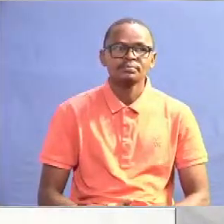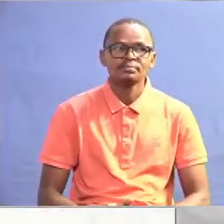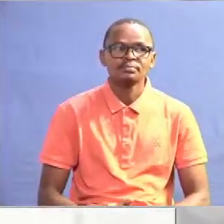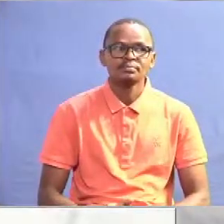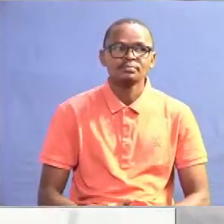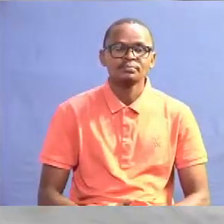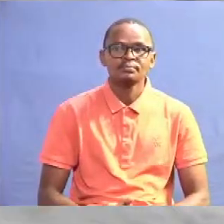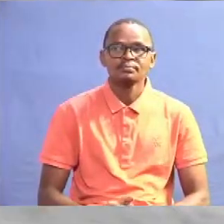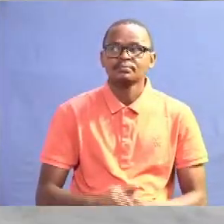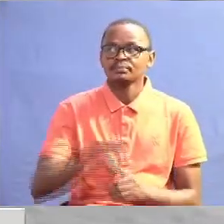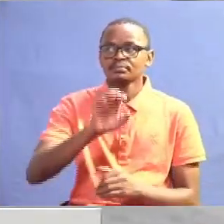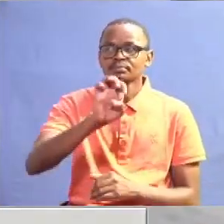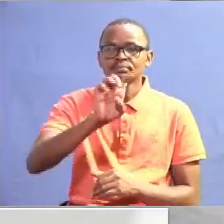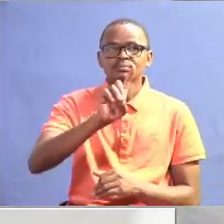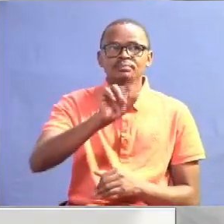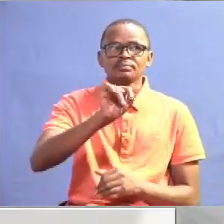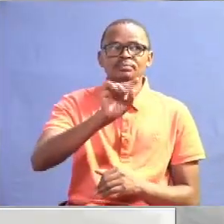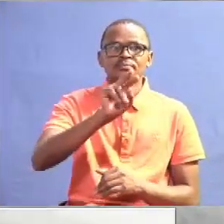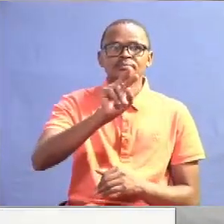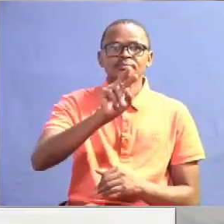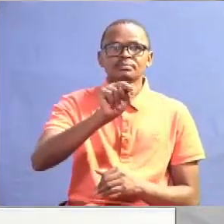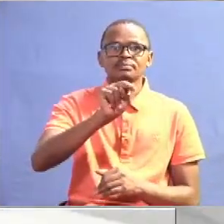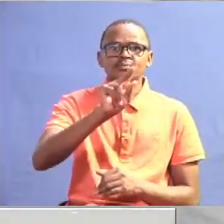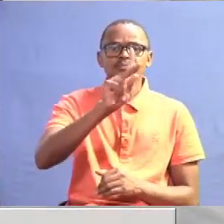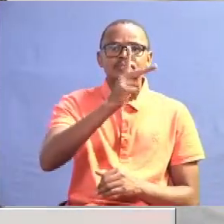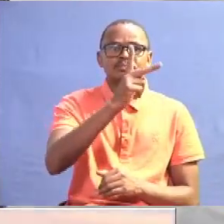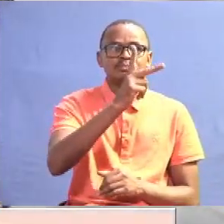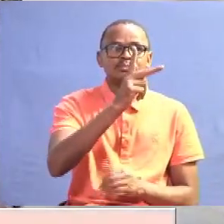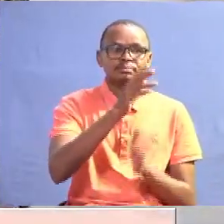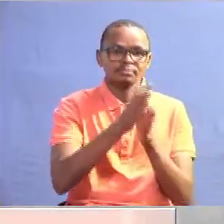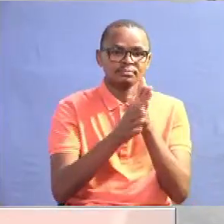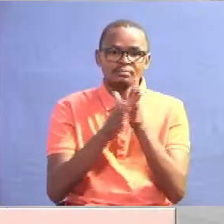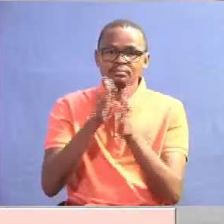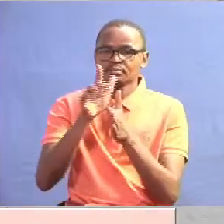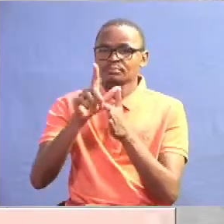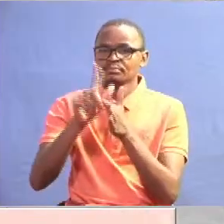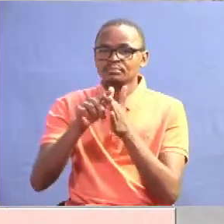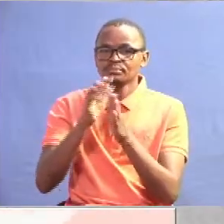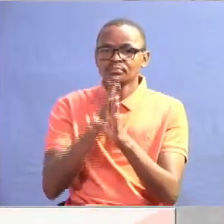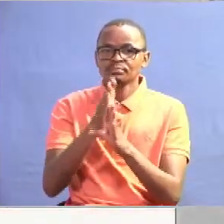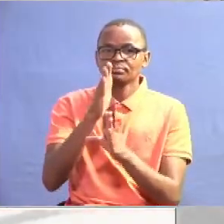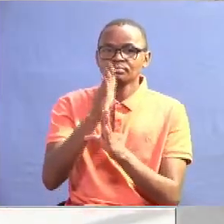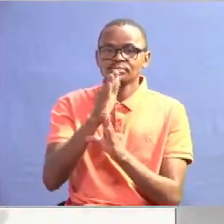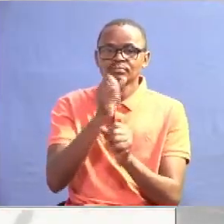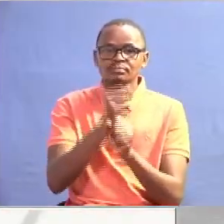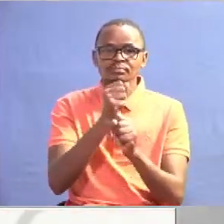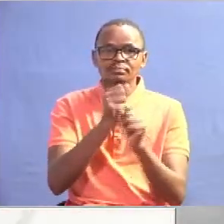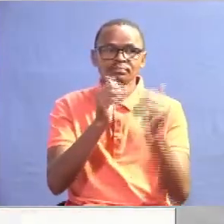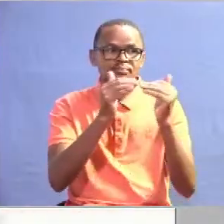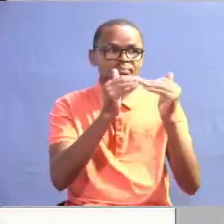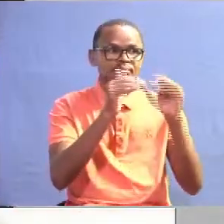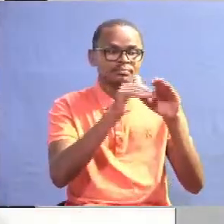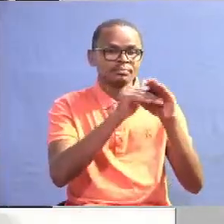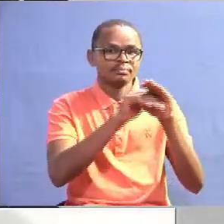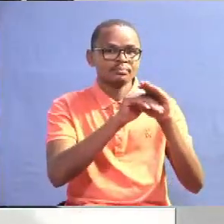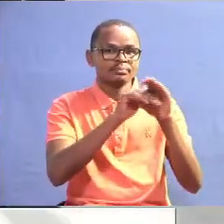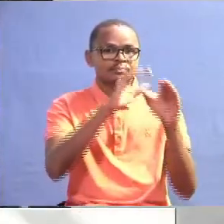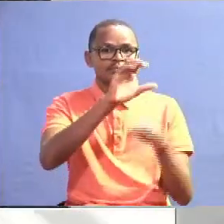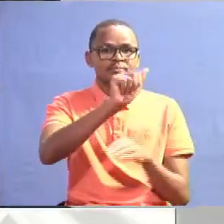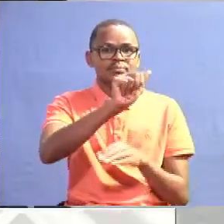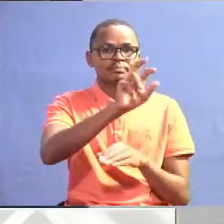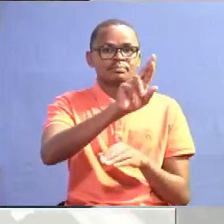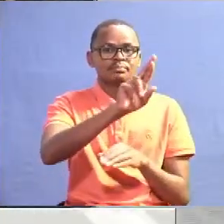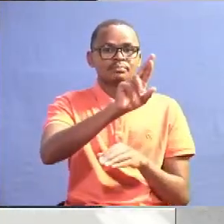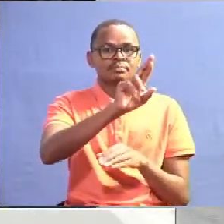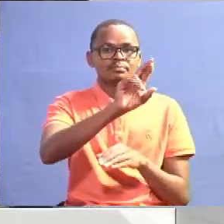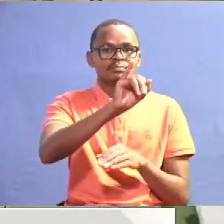Superintendent Edwin Kolil notes that the Kenyan regiment is keen on ensuring stability in the Caribbean nation.